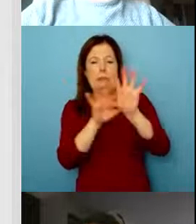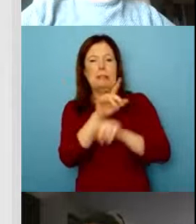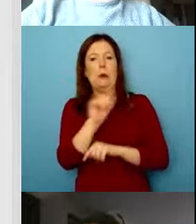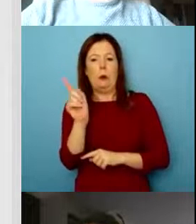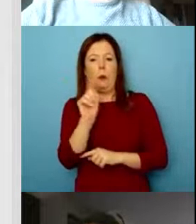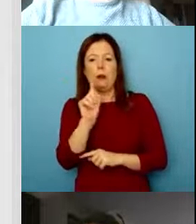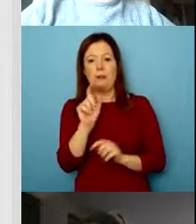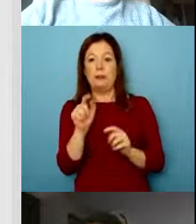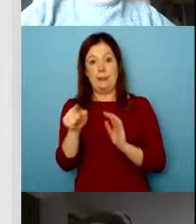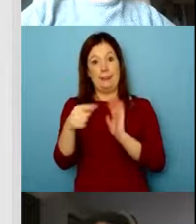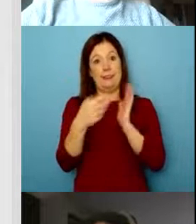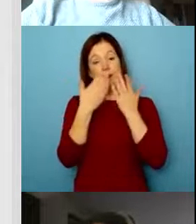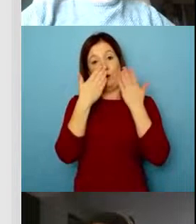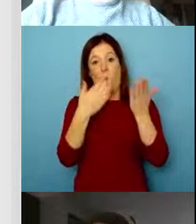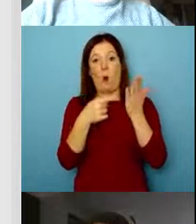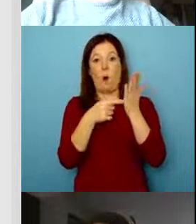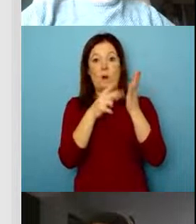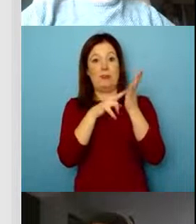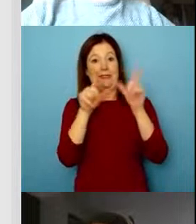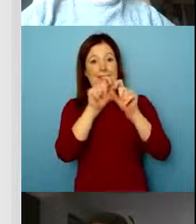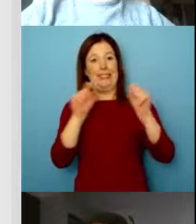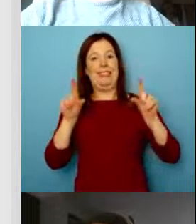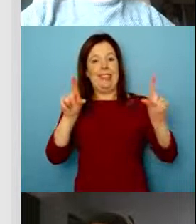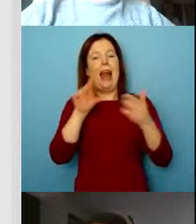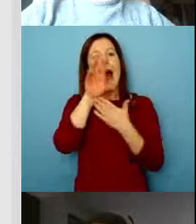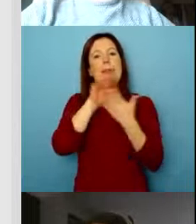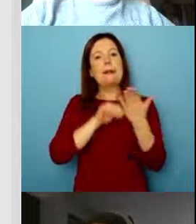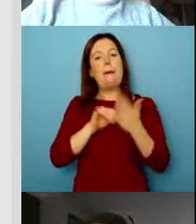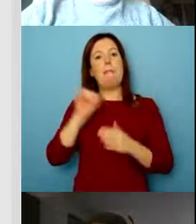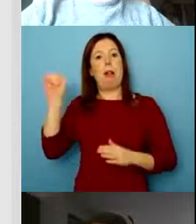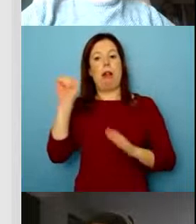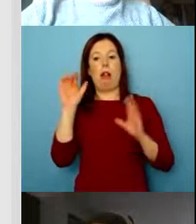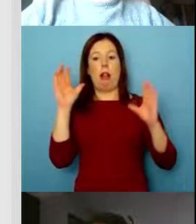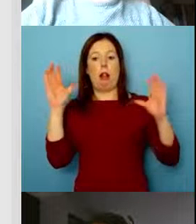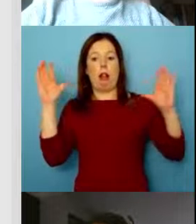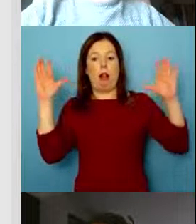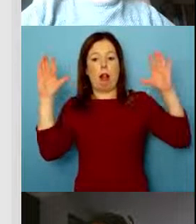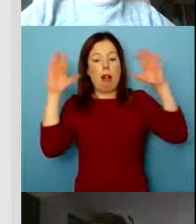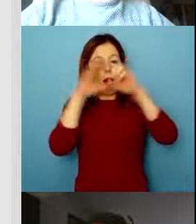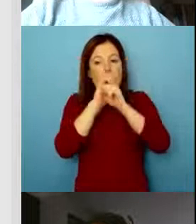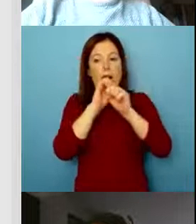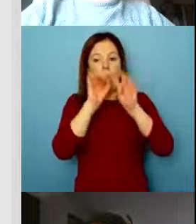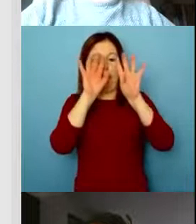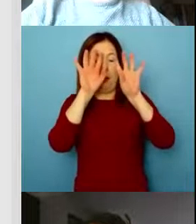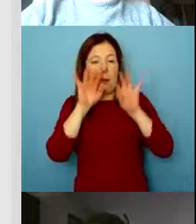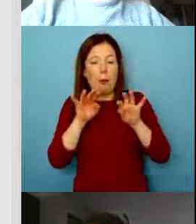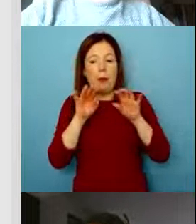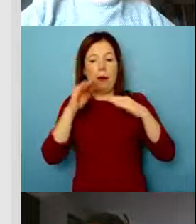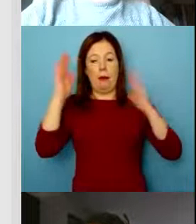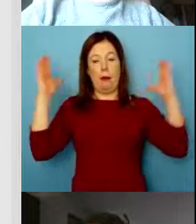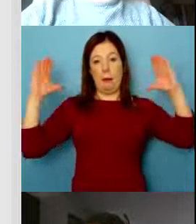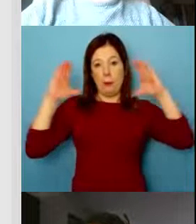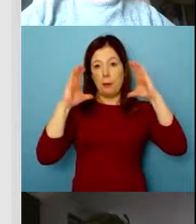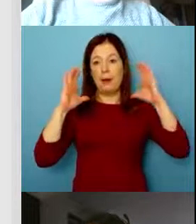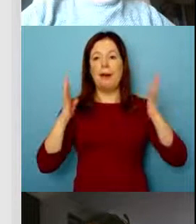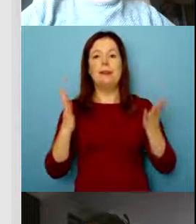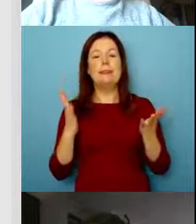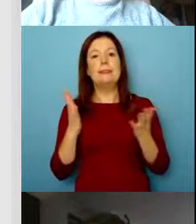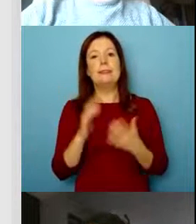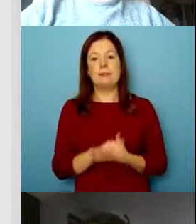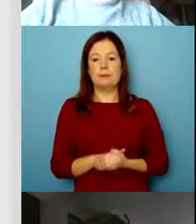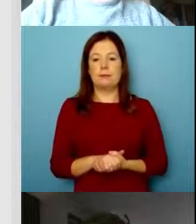got a slide here which shows some of the experiences that people can have when they look at TV